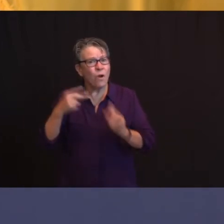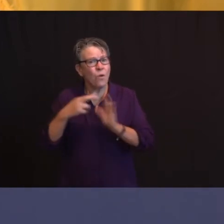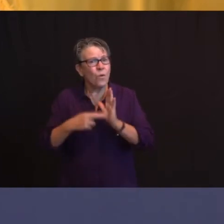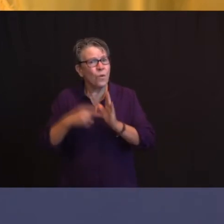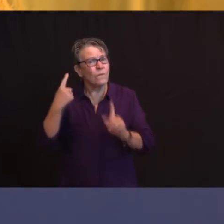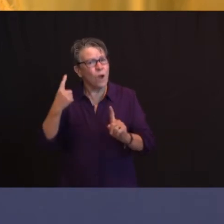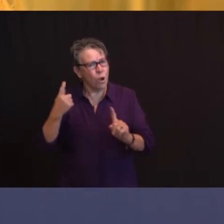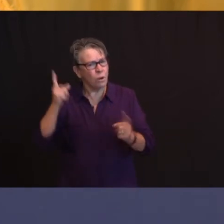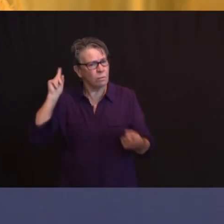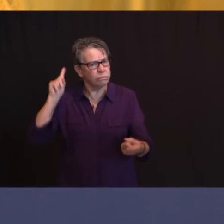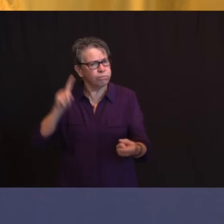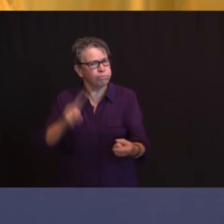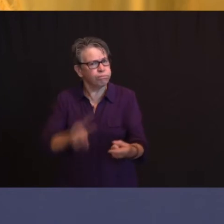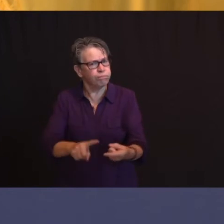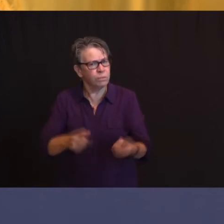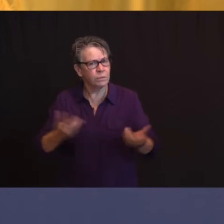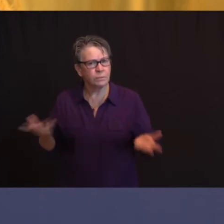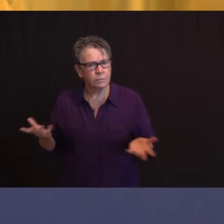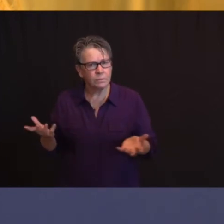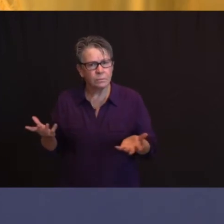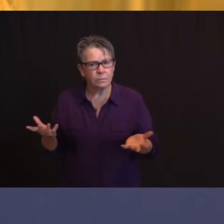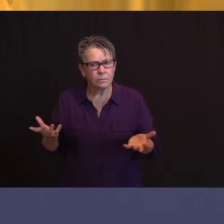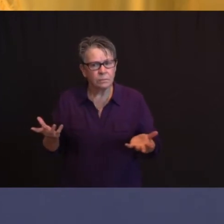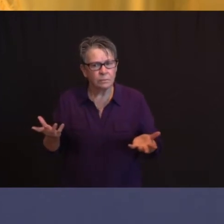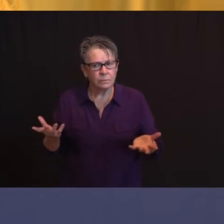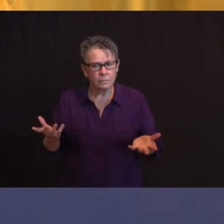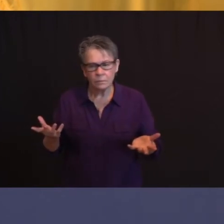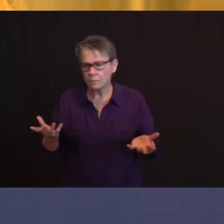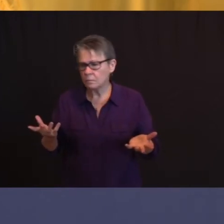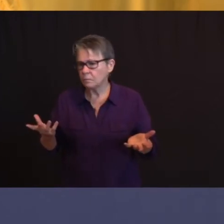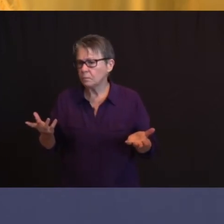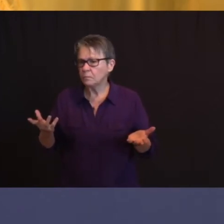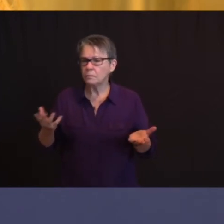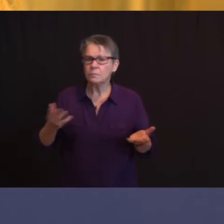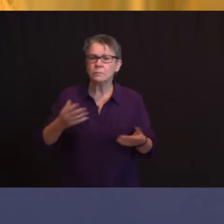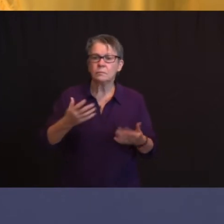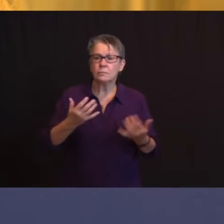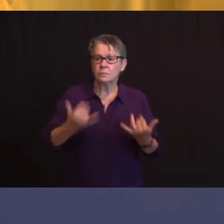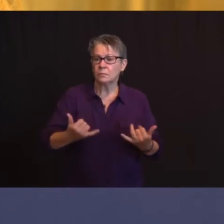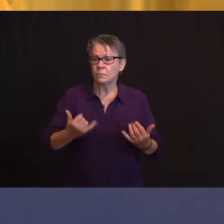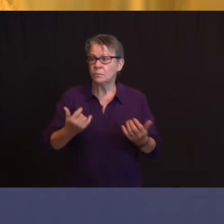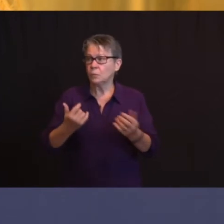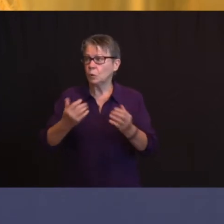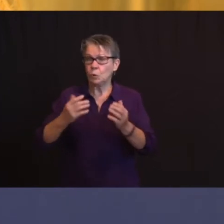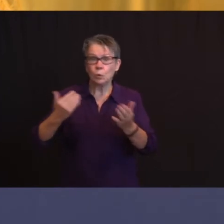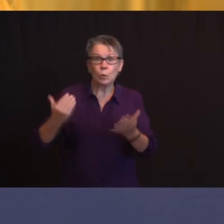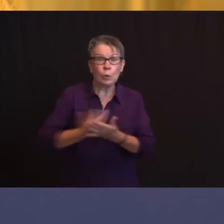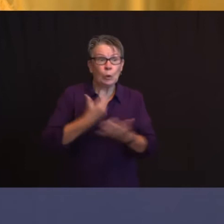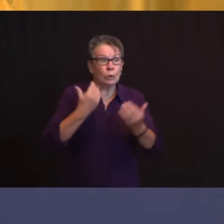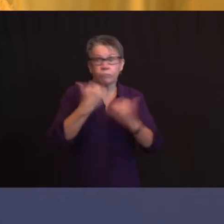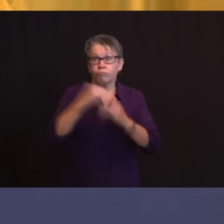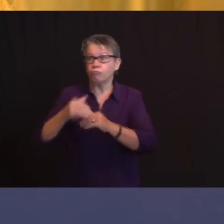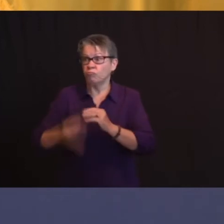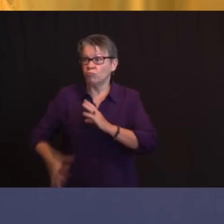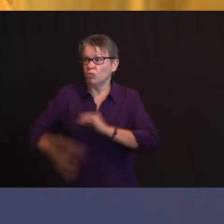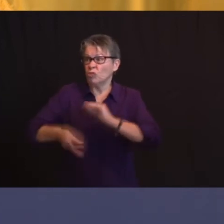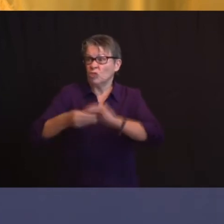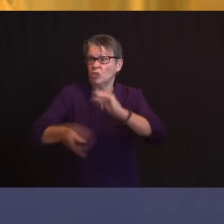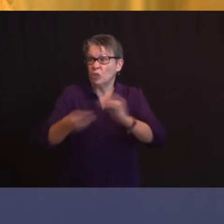announce today or tomorrow, but they all remain on the table. Judy mentioned, and I think characterized